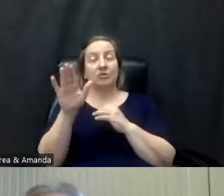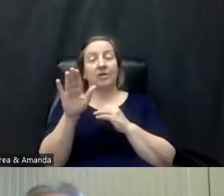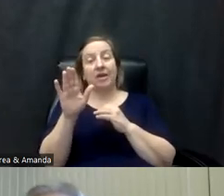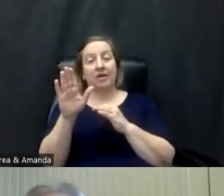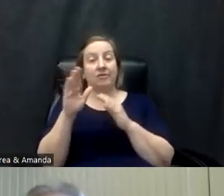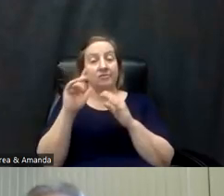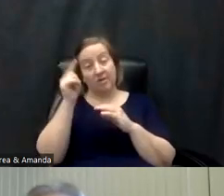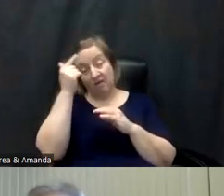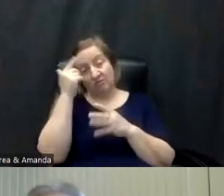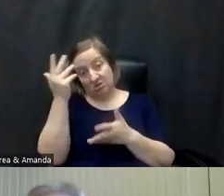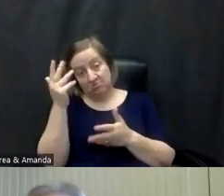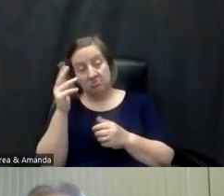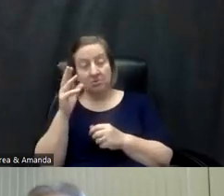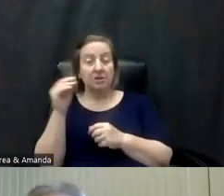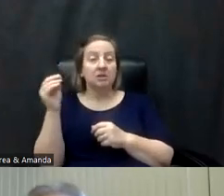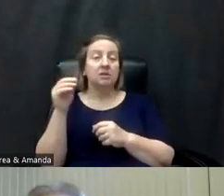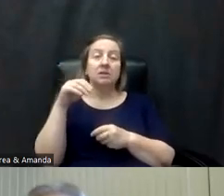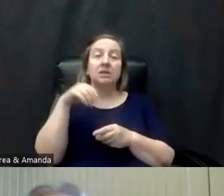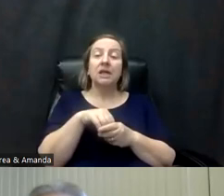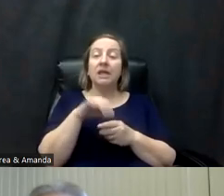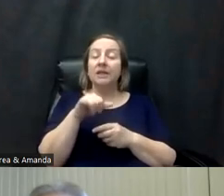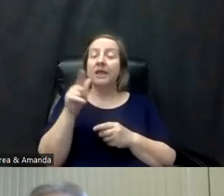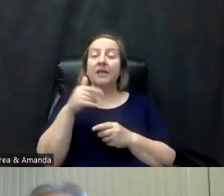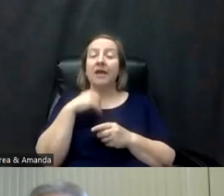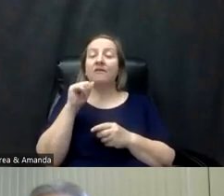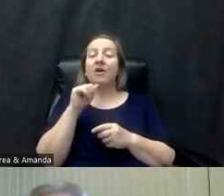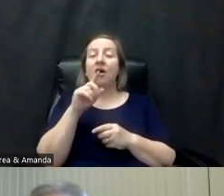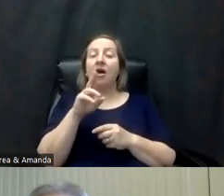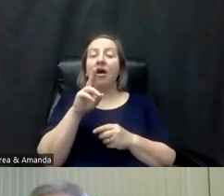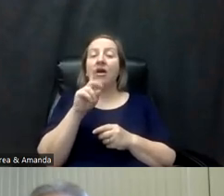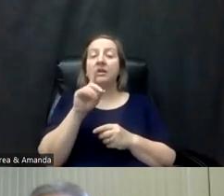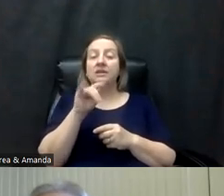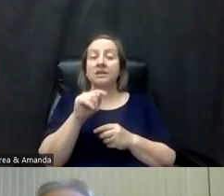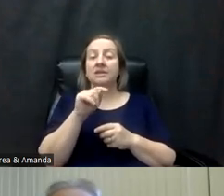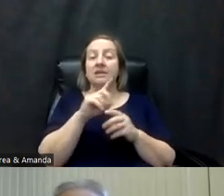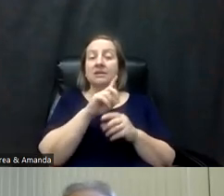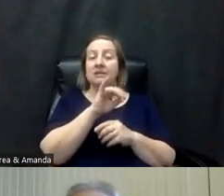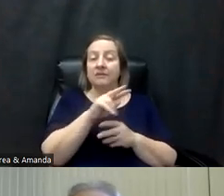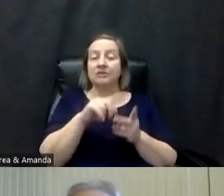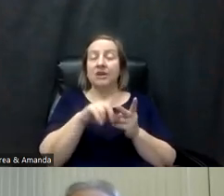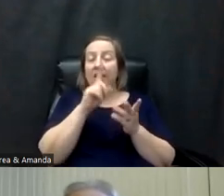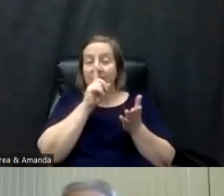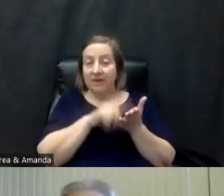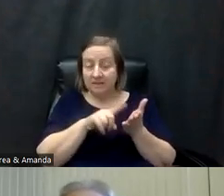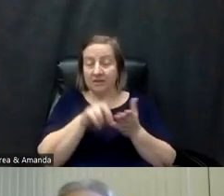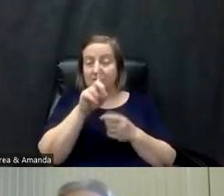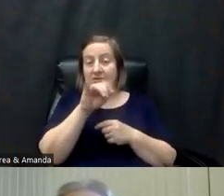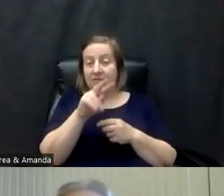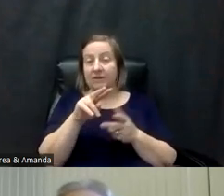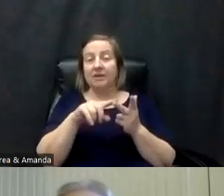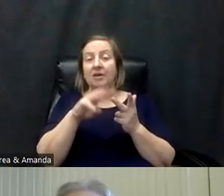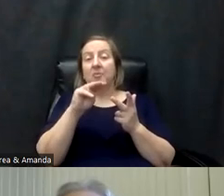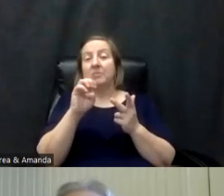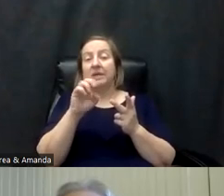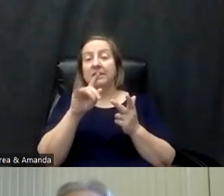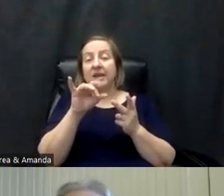their government, basically. And in that, they have an audit division, an investigation division, mediation division,